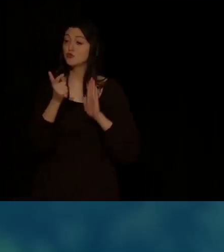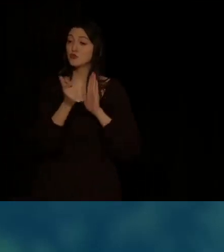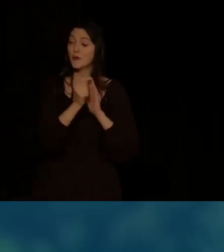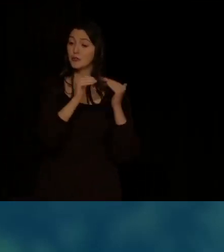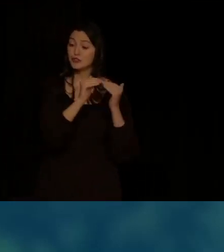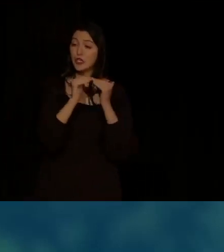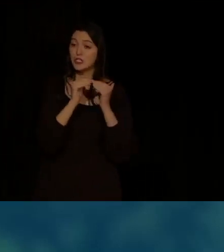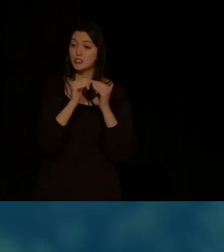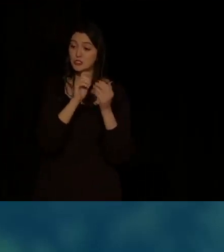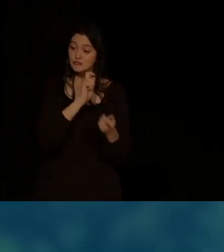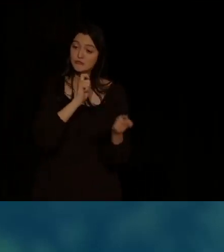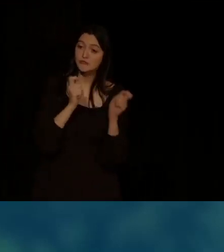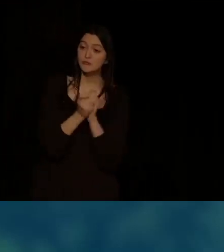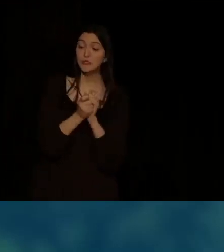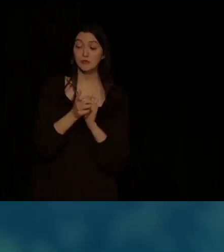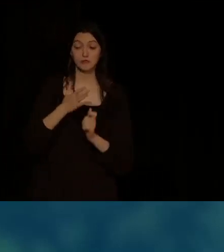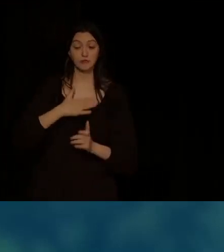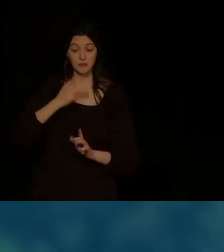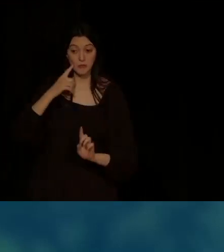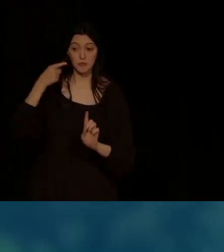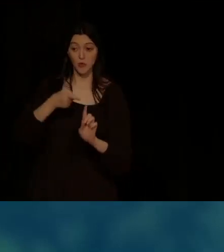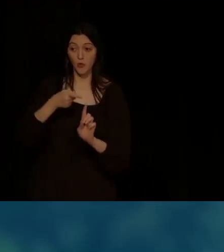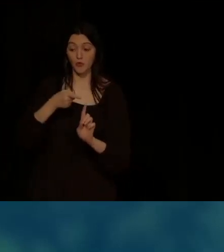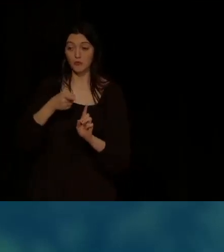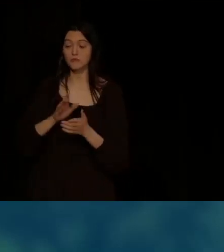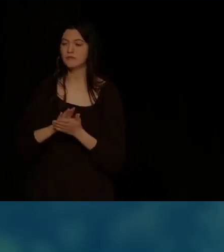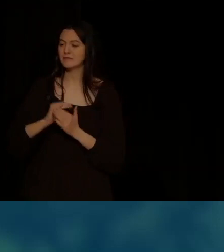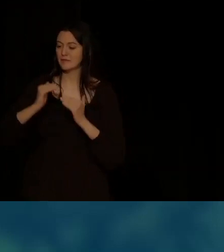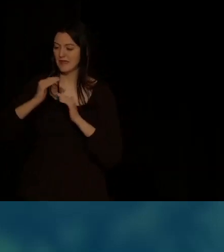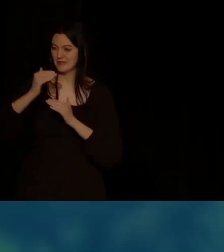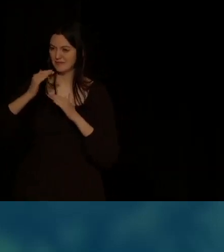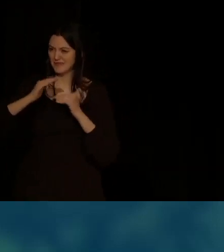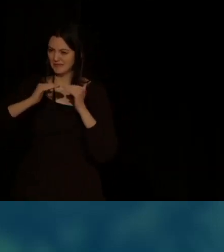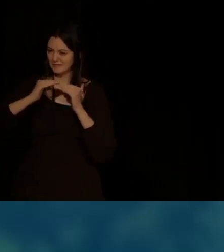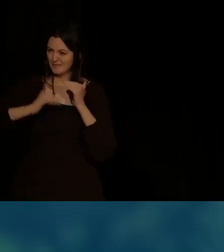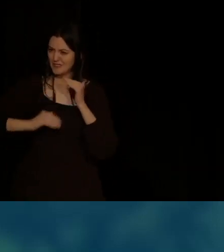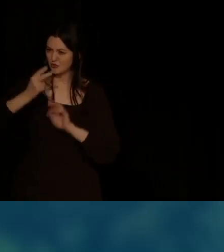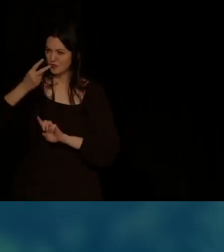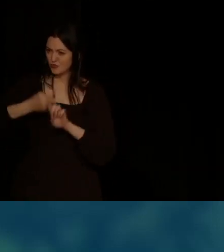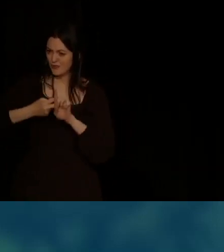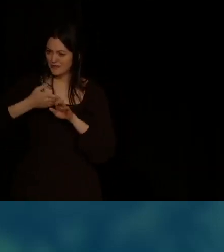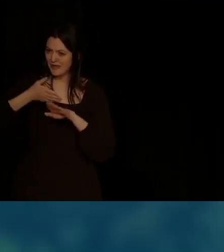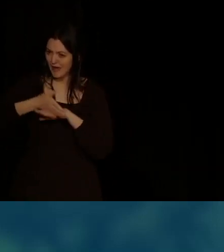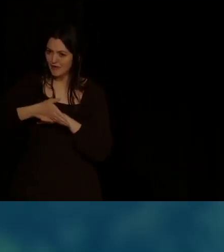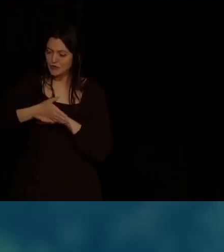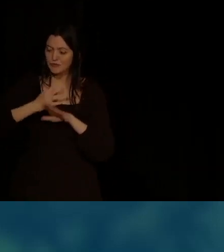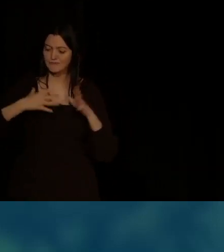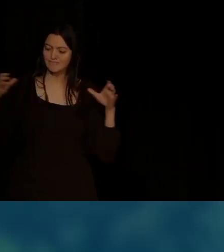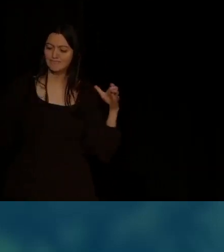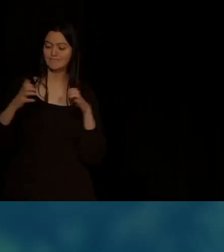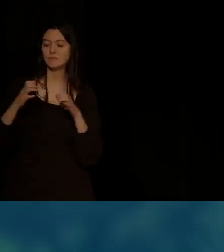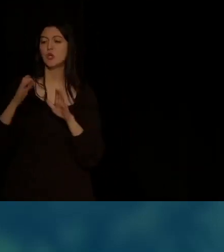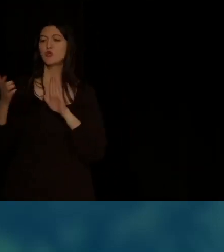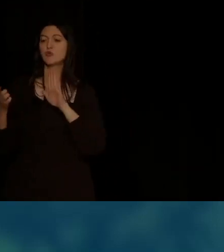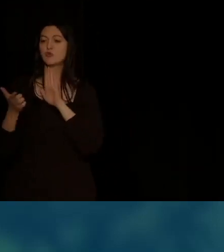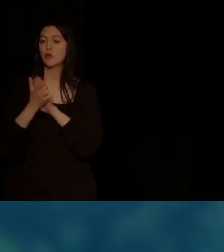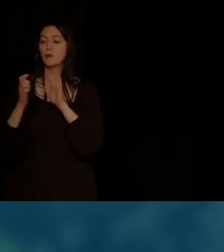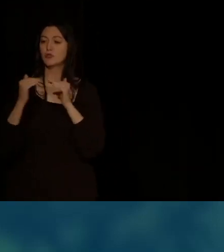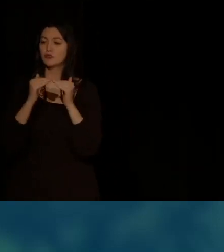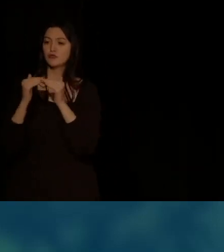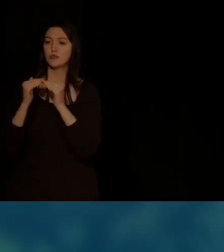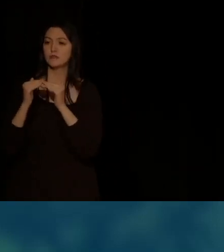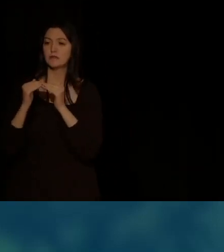priority of mine when I became county executive. Less than 2 months after I took office, I convened the county's Criminal Justice Coordinating